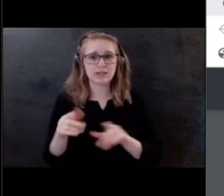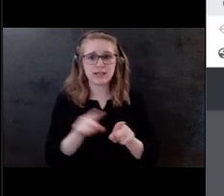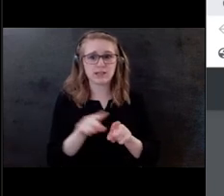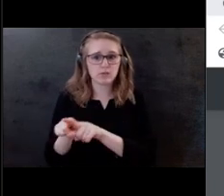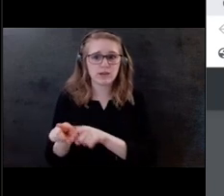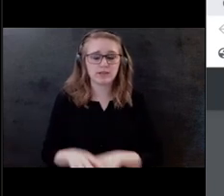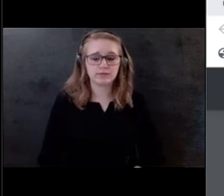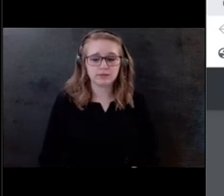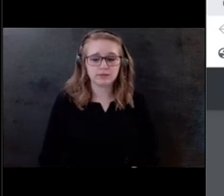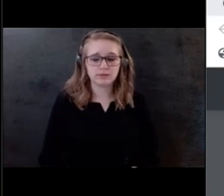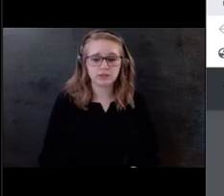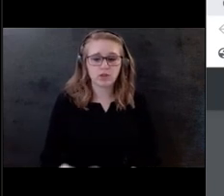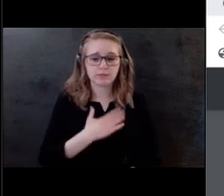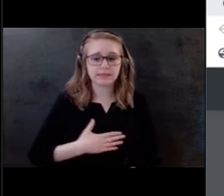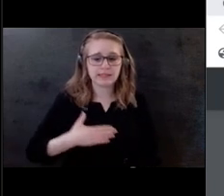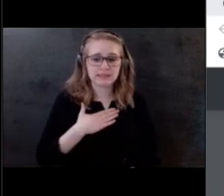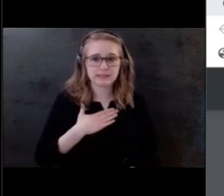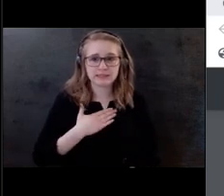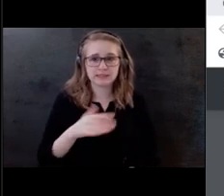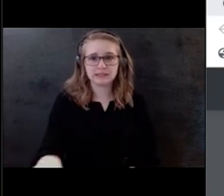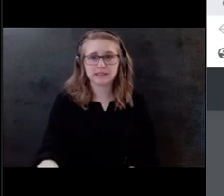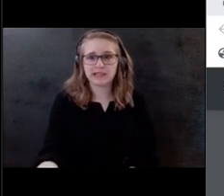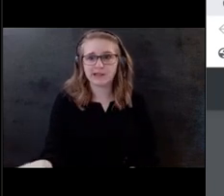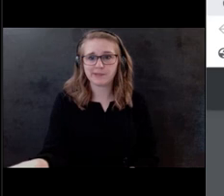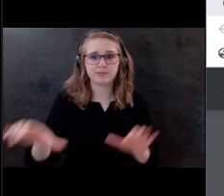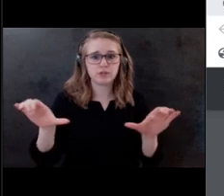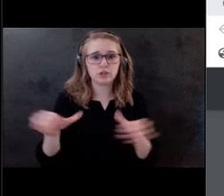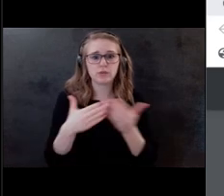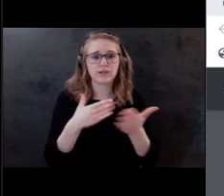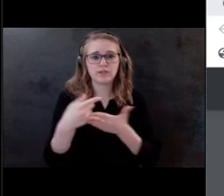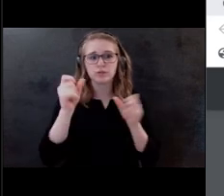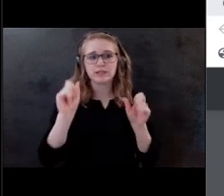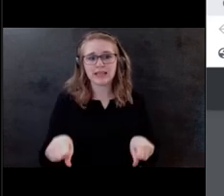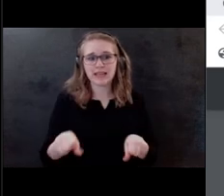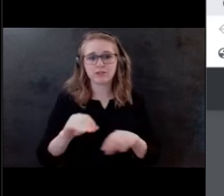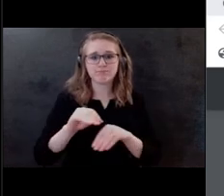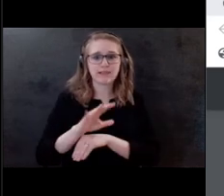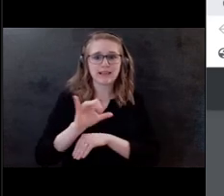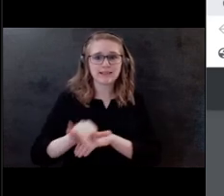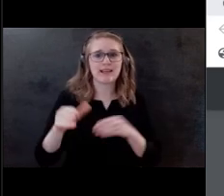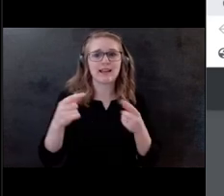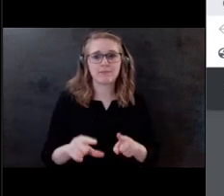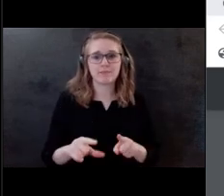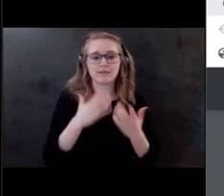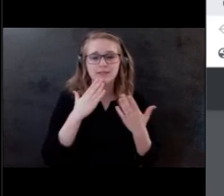So please do what you can to make that happen for us. Thank you.